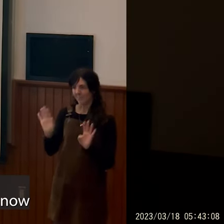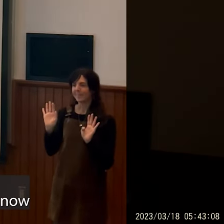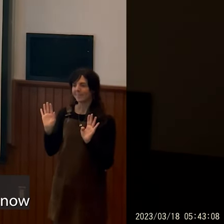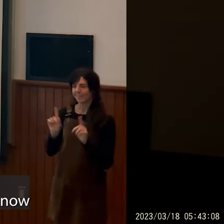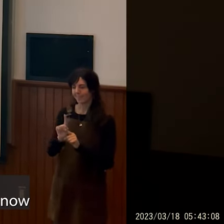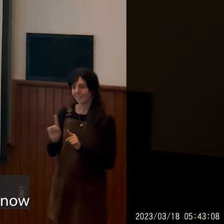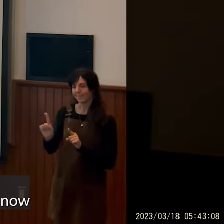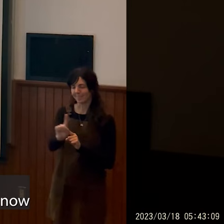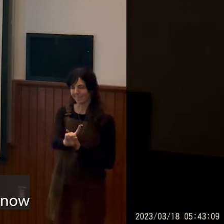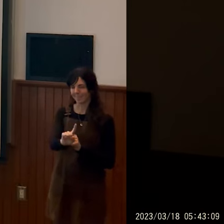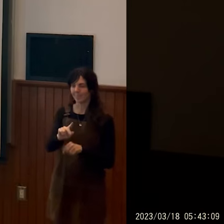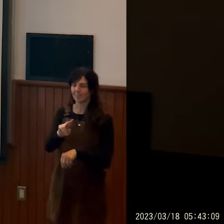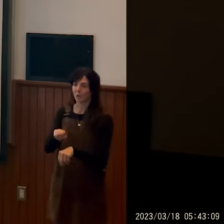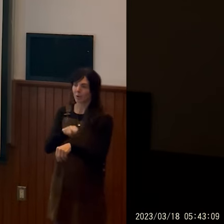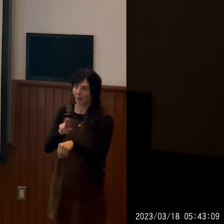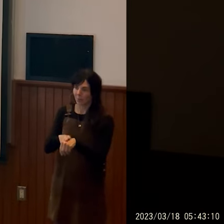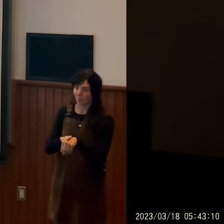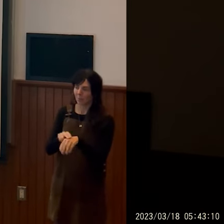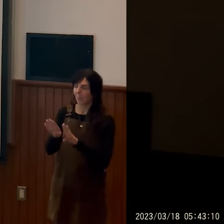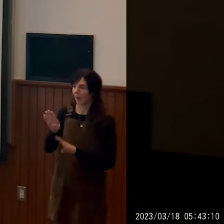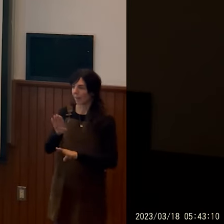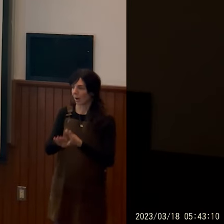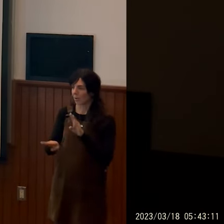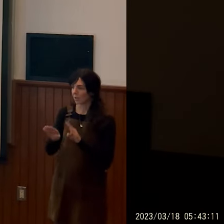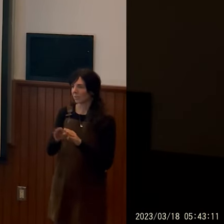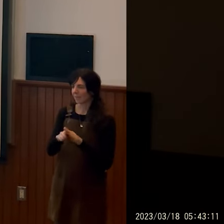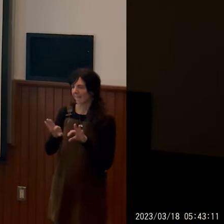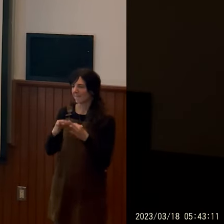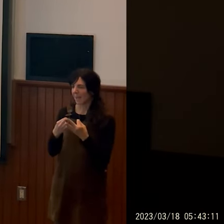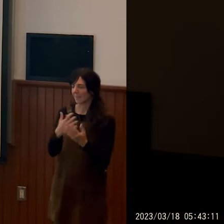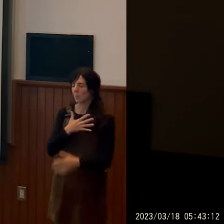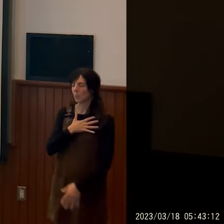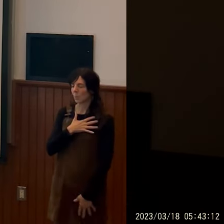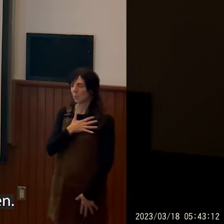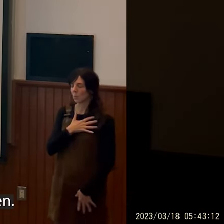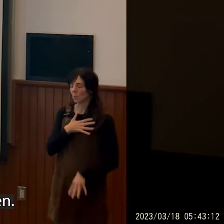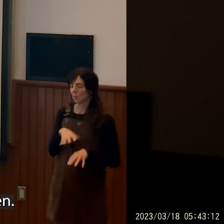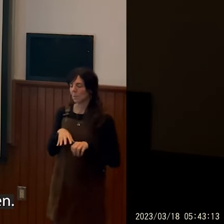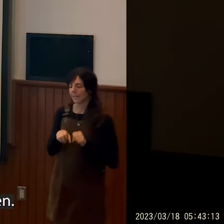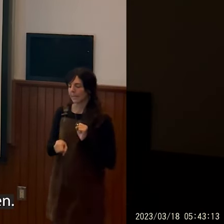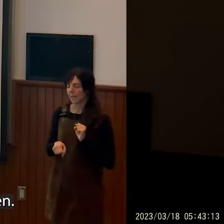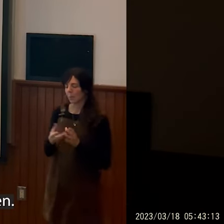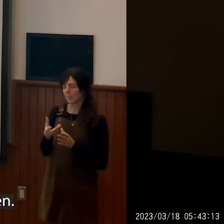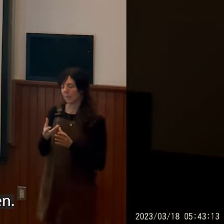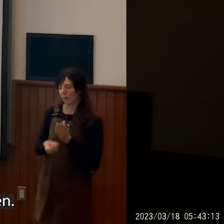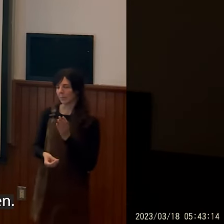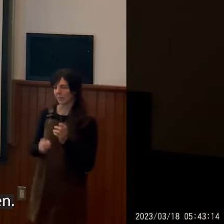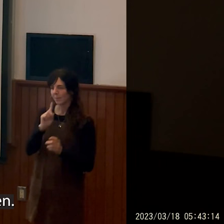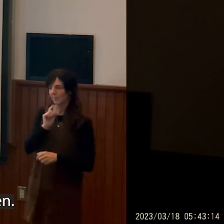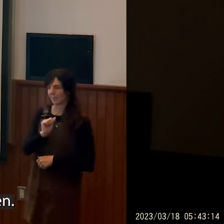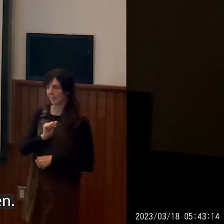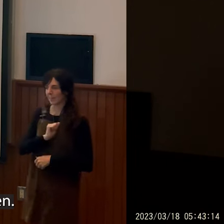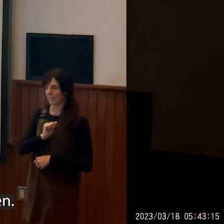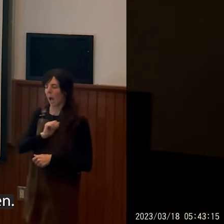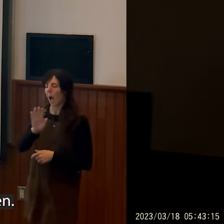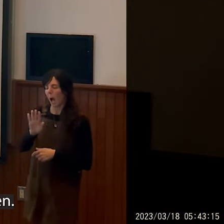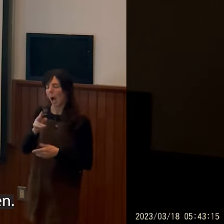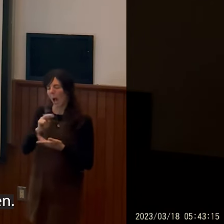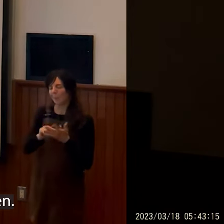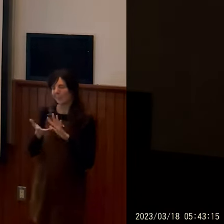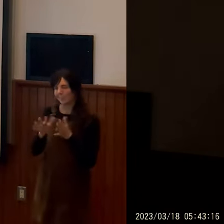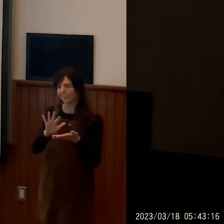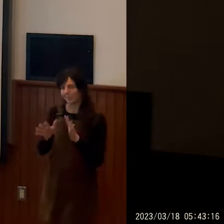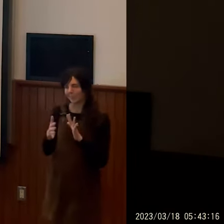her biological family now. So that was a loss. Of a kind, I still get to see her all the